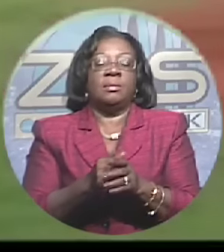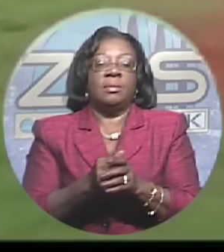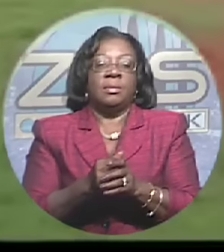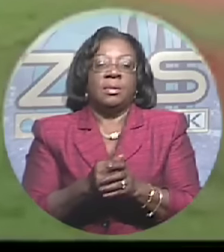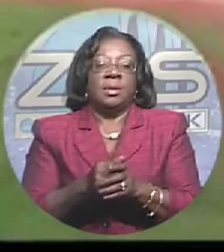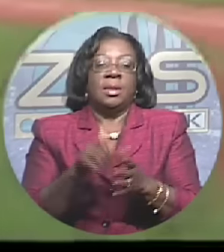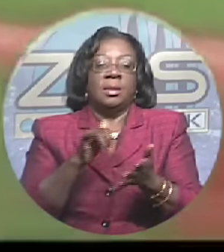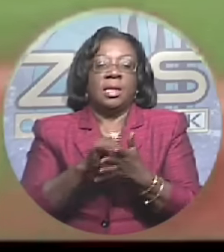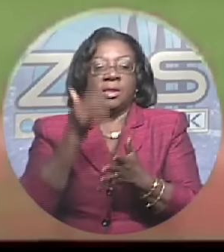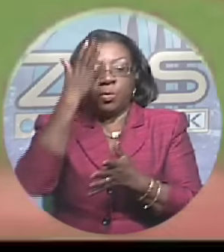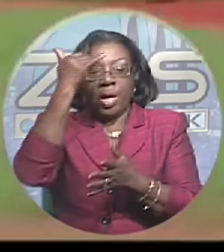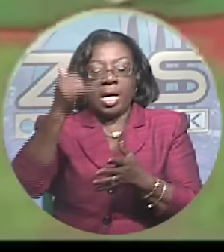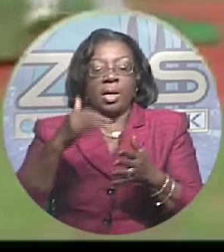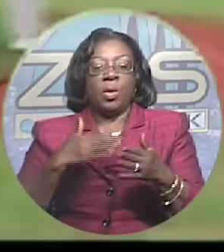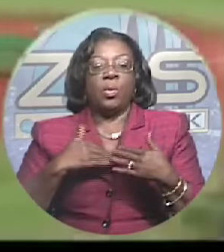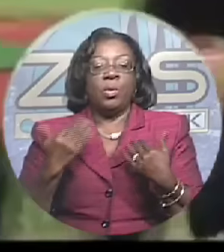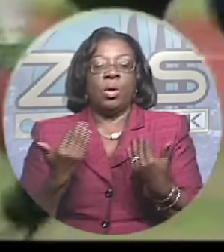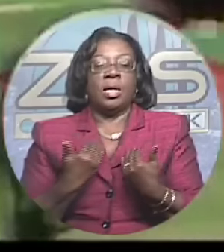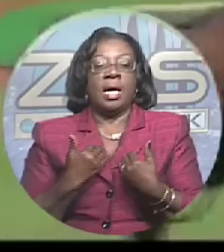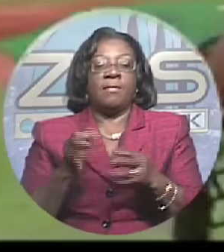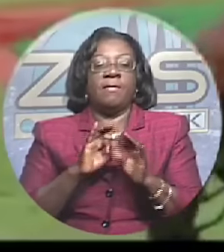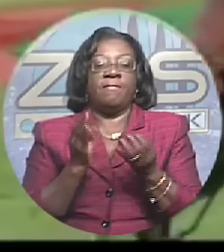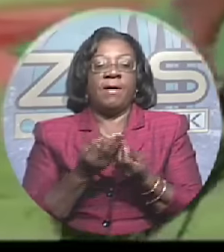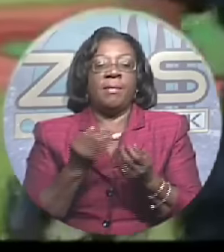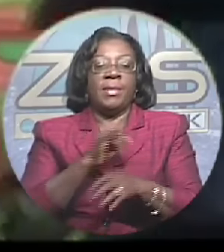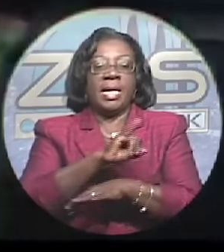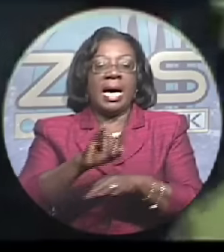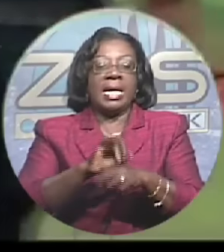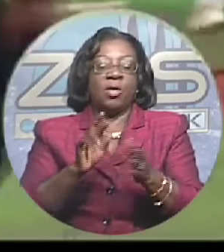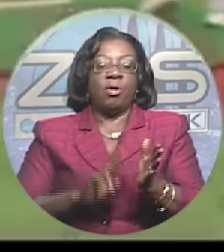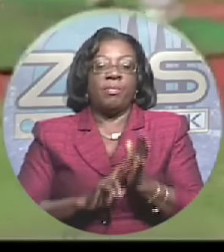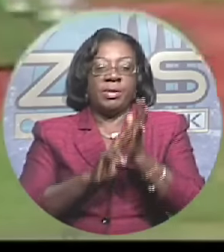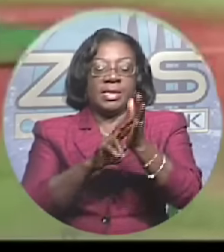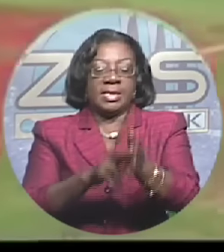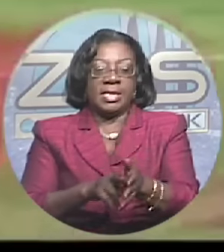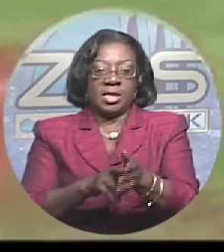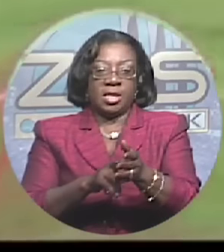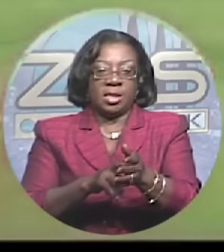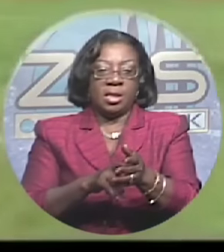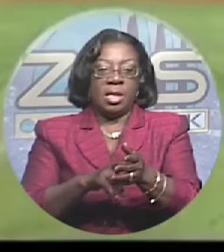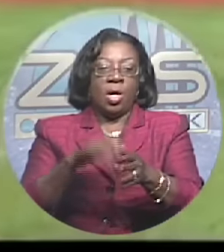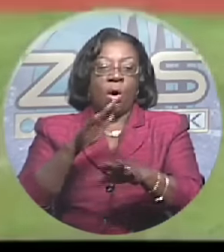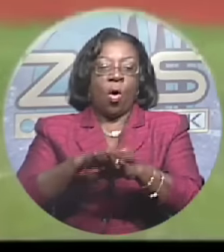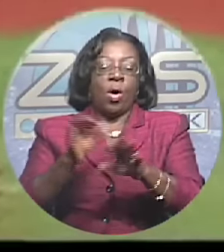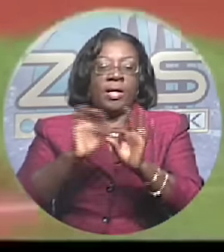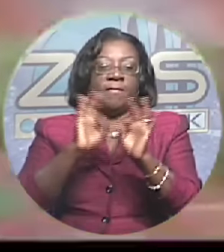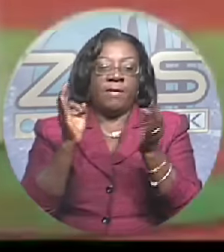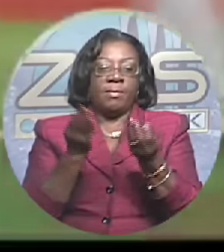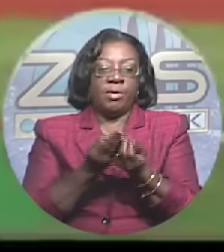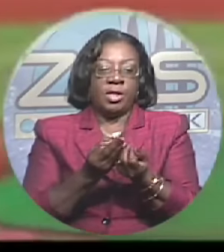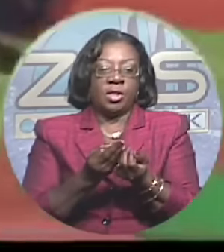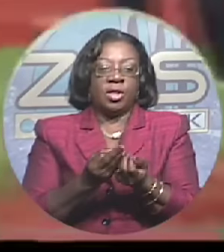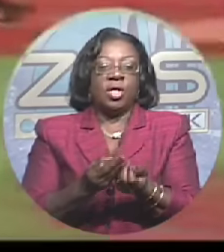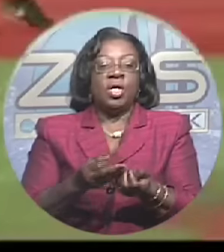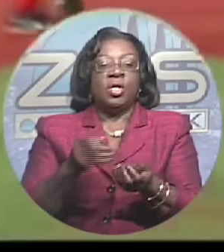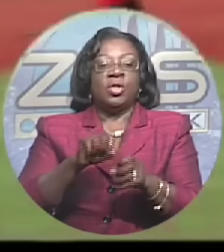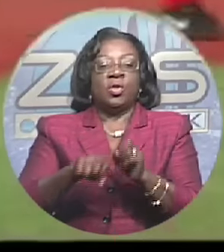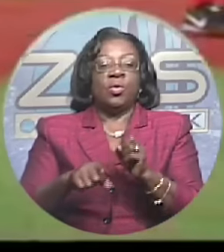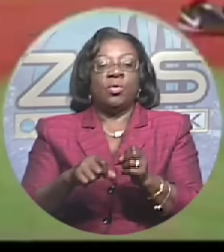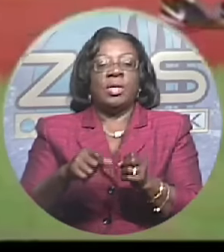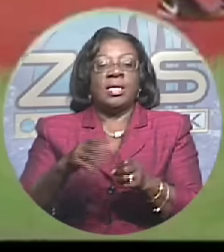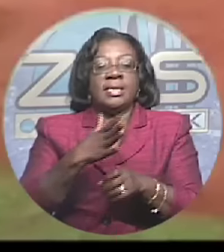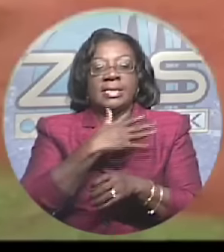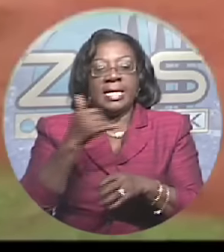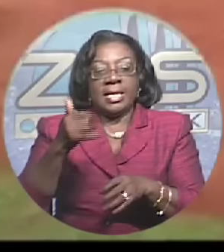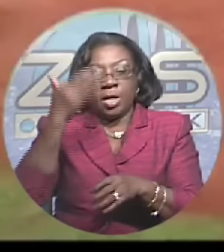Baseball. And that's why I wanted to have family island representation on the federation, so they know exactly when these things happen, so they know what